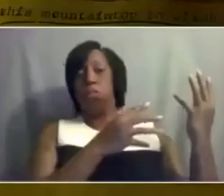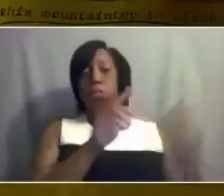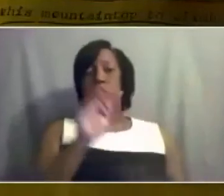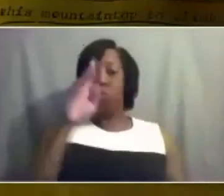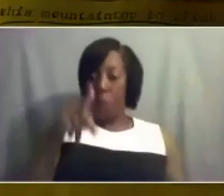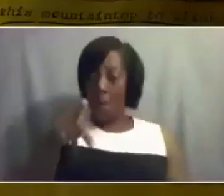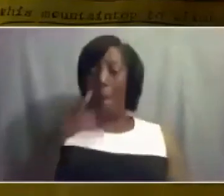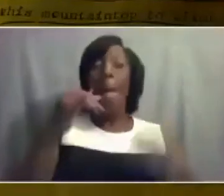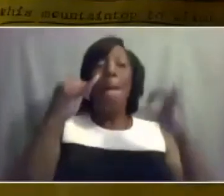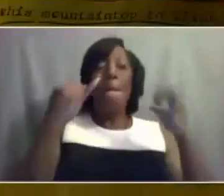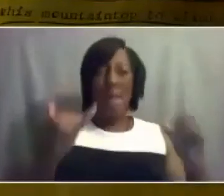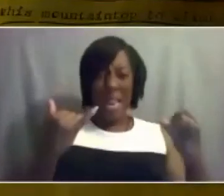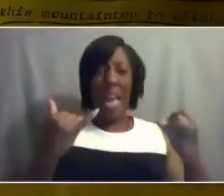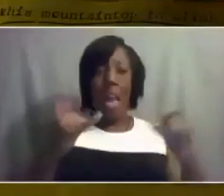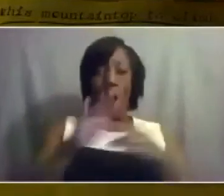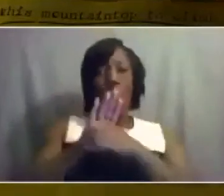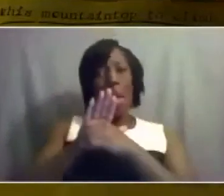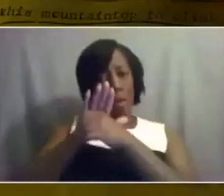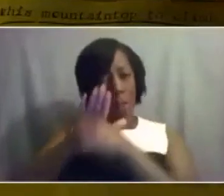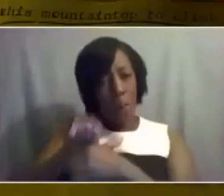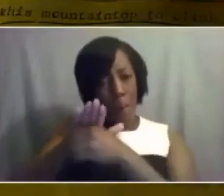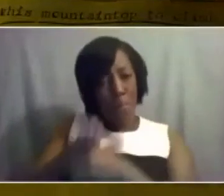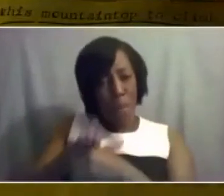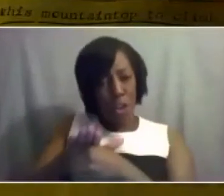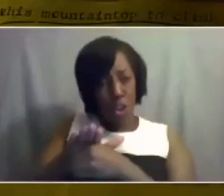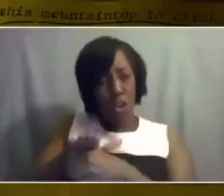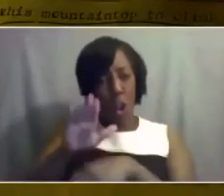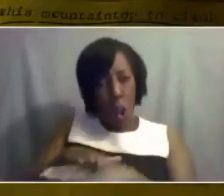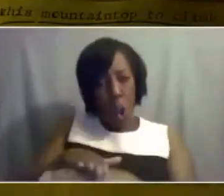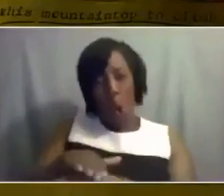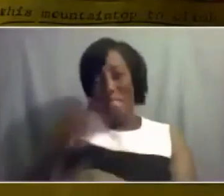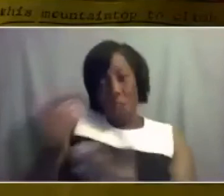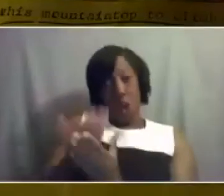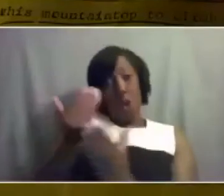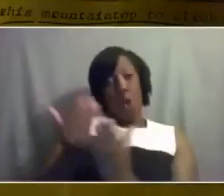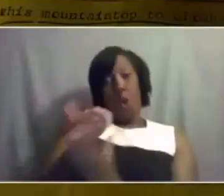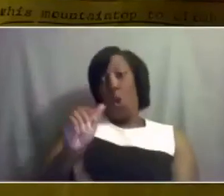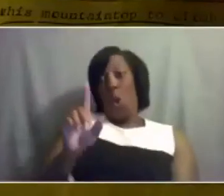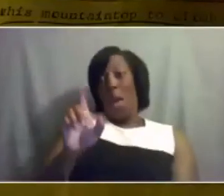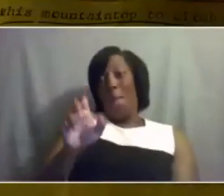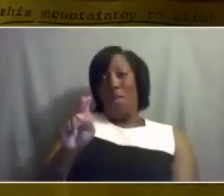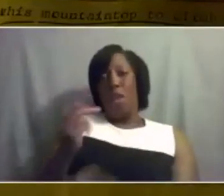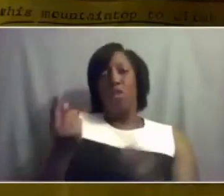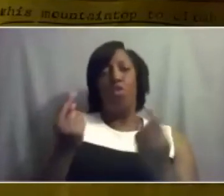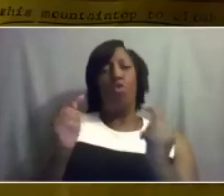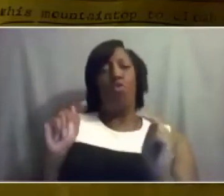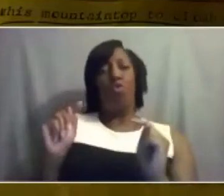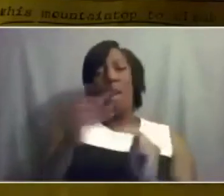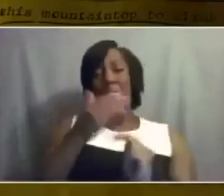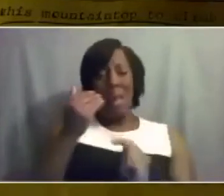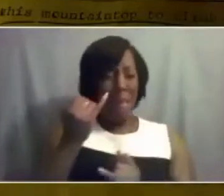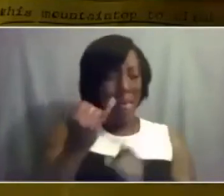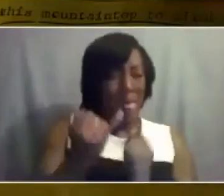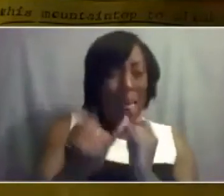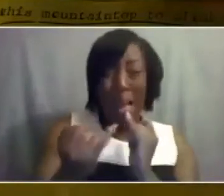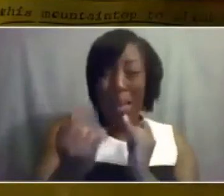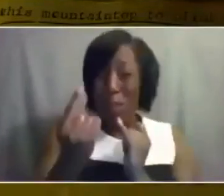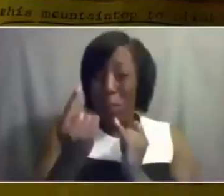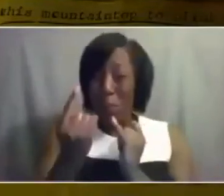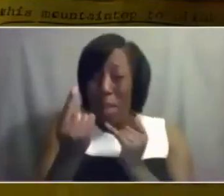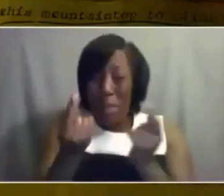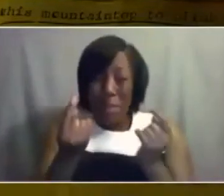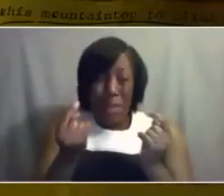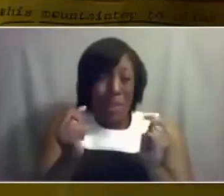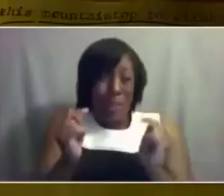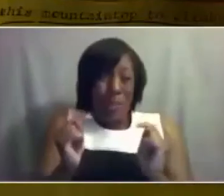administration to go as far as we can push them to go. The last question I'm going to try to squeeze in, and I'm going to be really